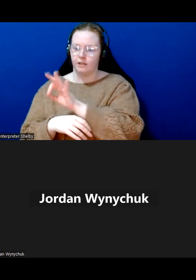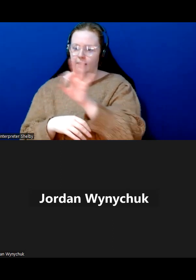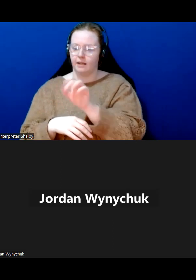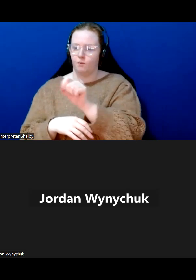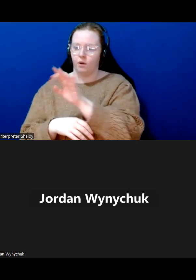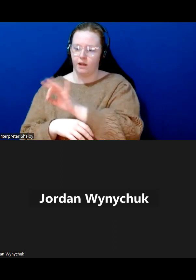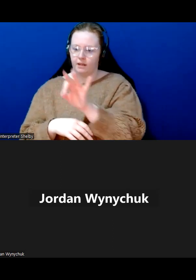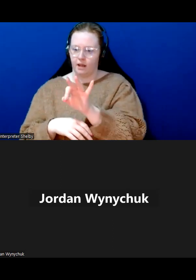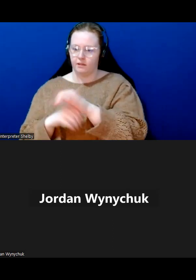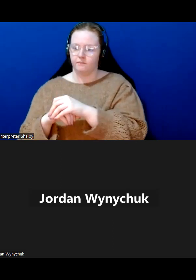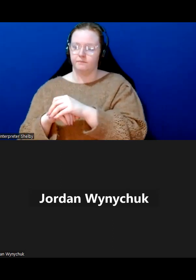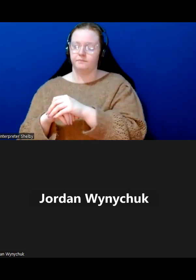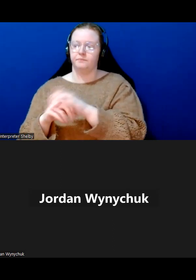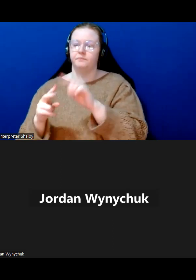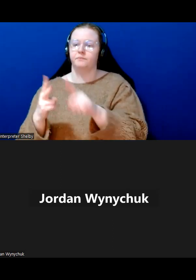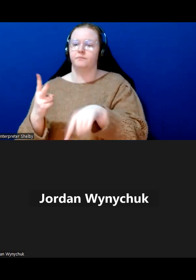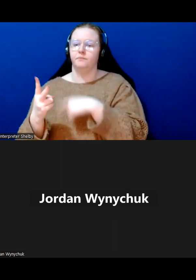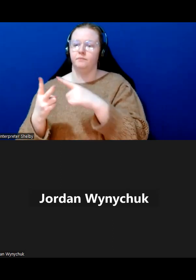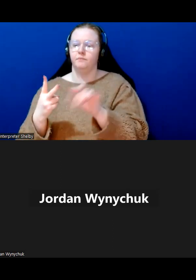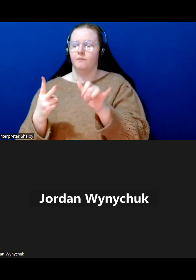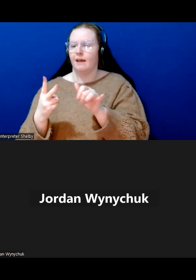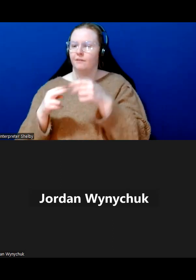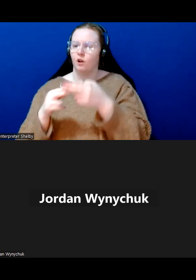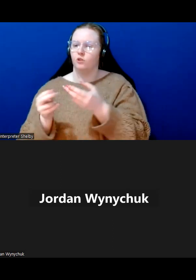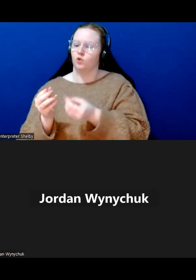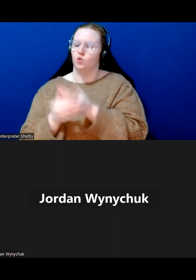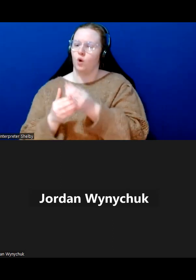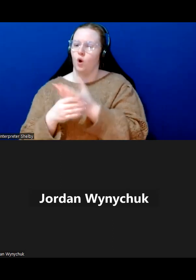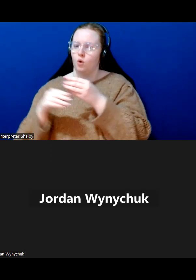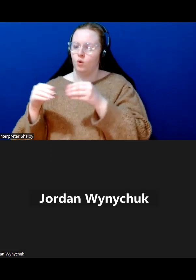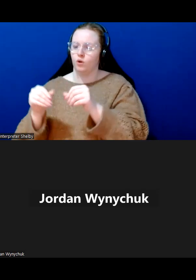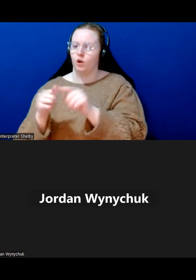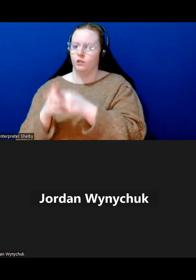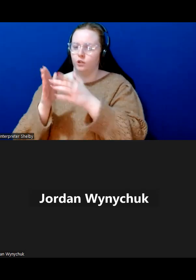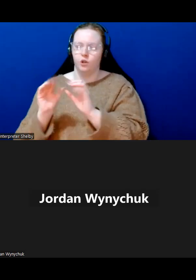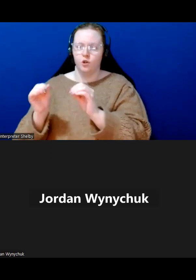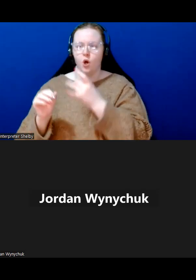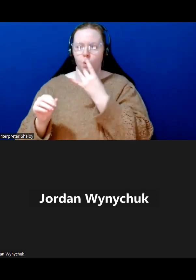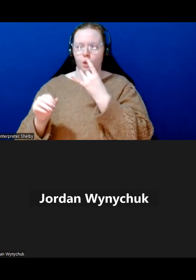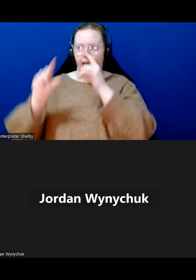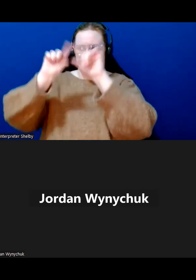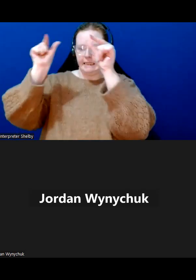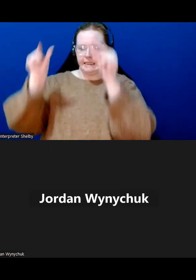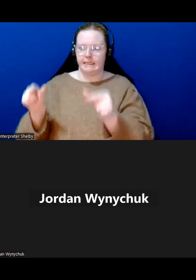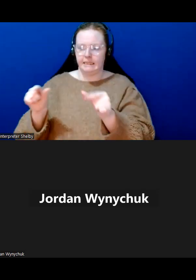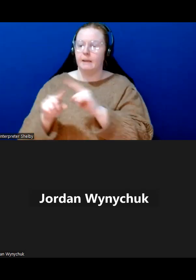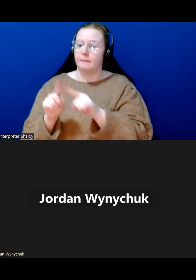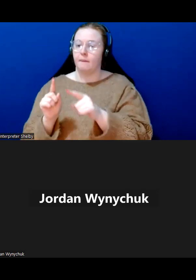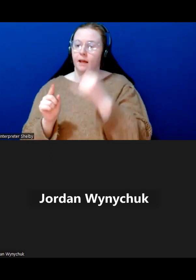$499.99. And then we also have a Grow Garden starter kit. That one doesn't come with the light stand, but if you